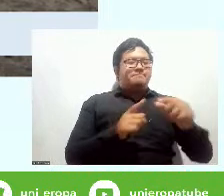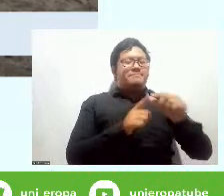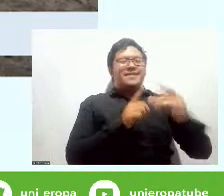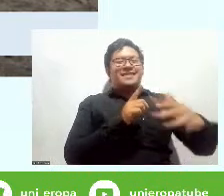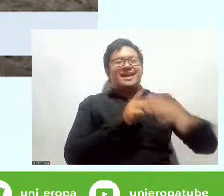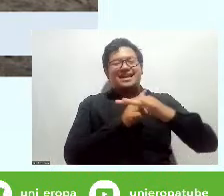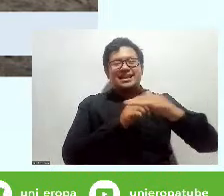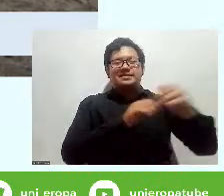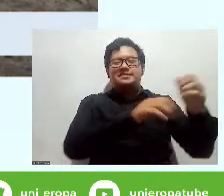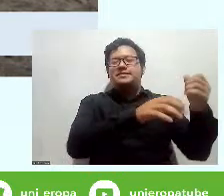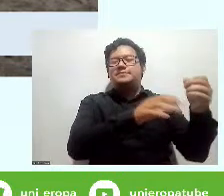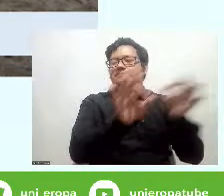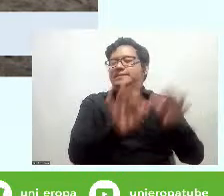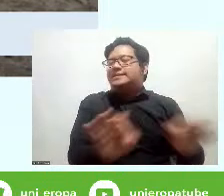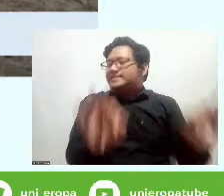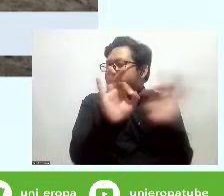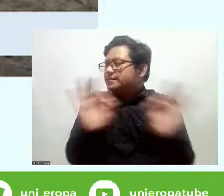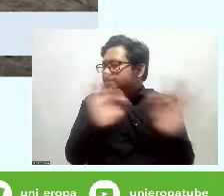on